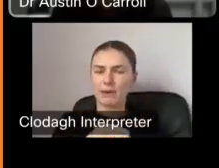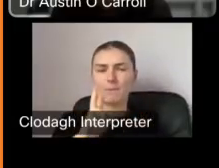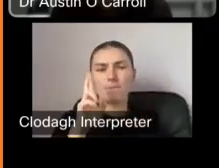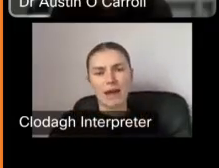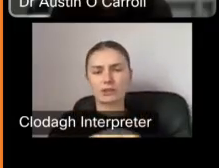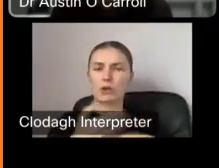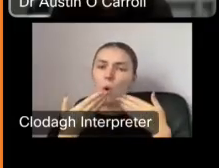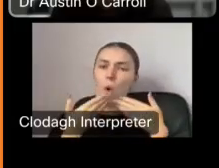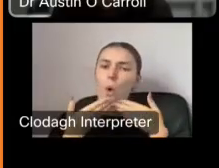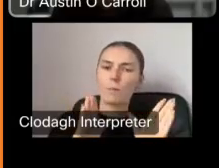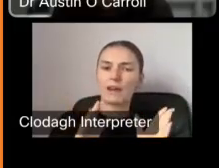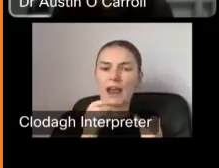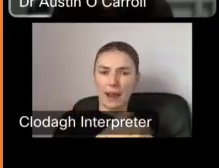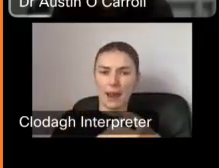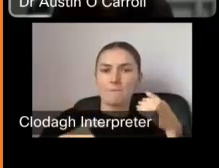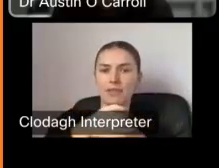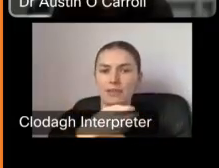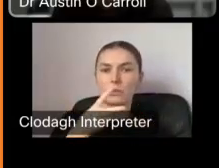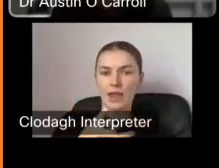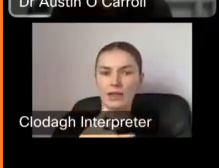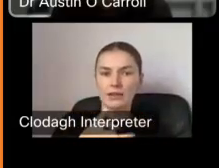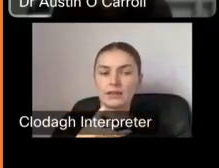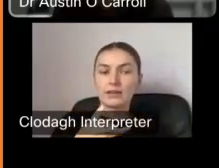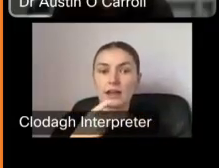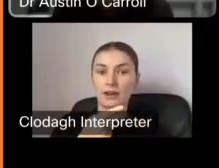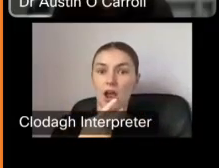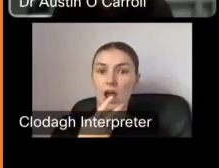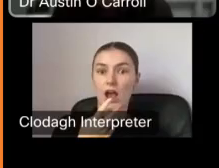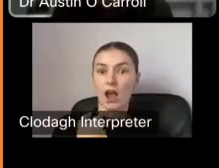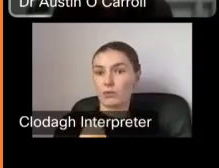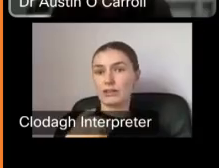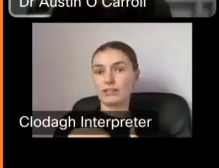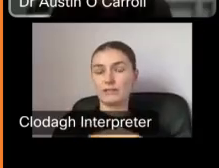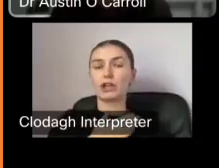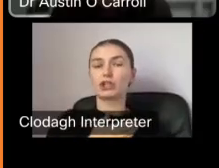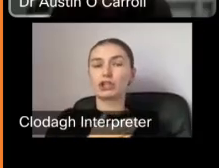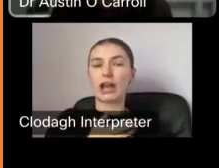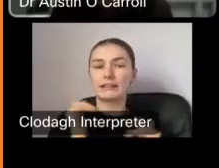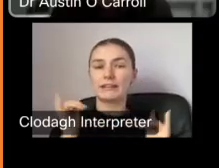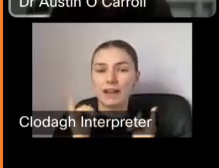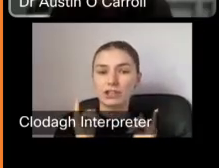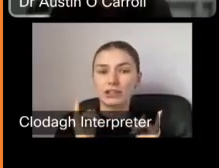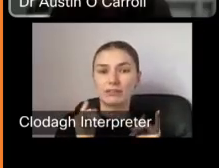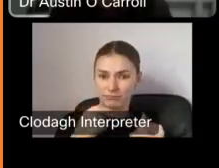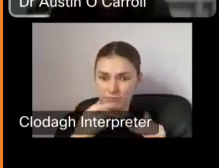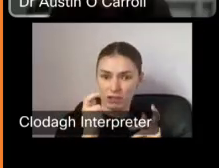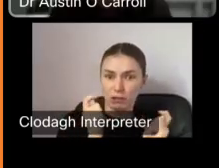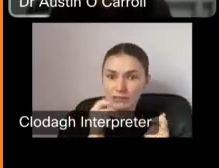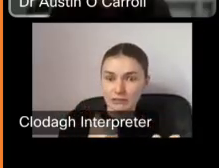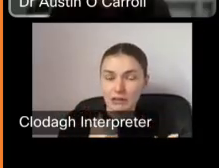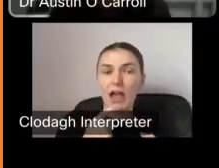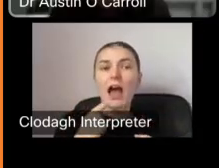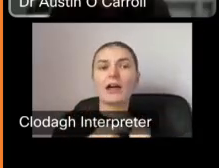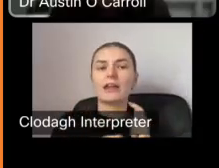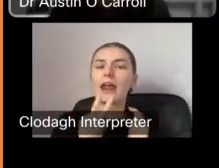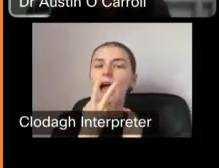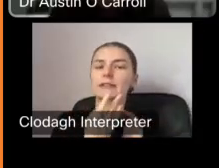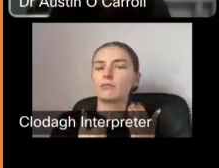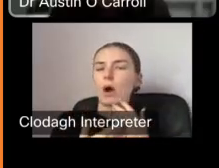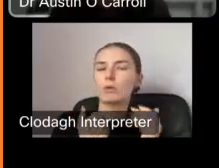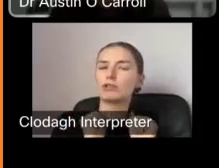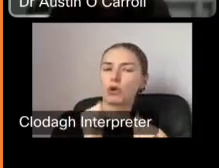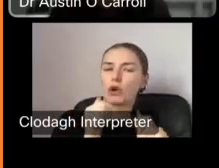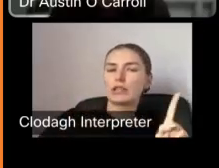manner and asked them, they came in for a chest infection, she treated it. Then she asked them what was their situation. situation and about their drug use,